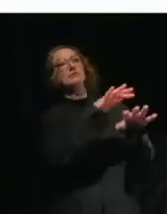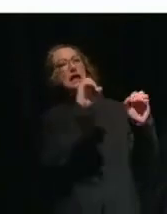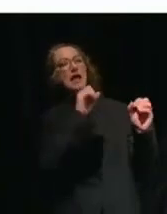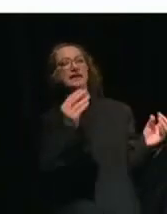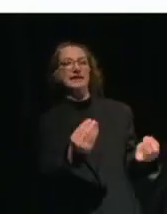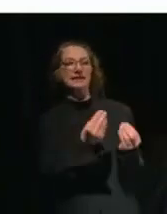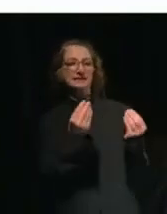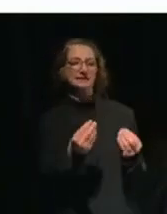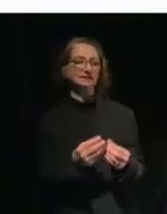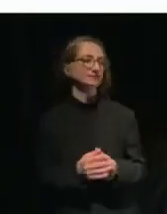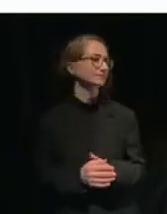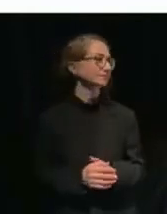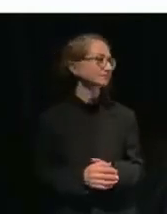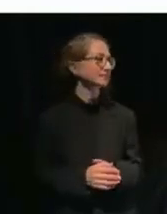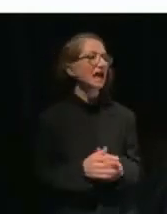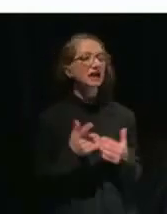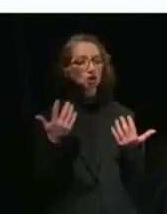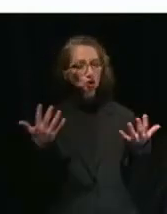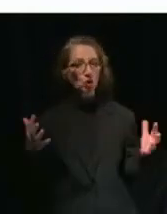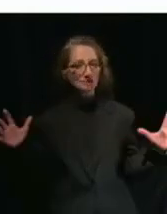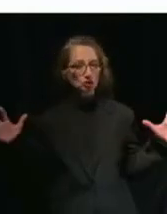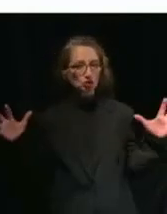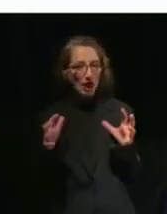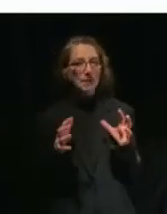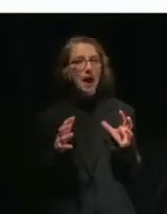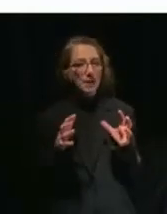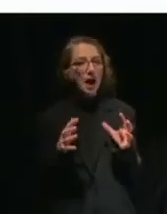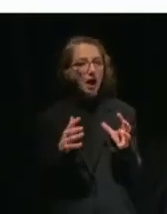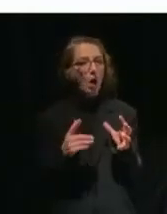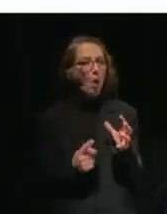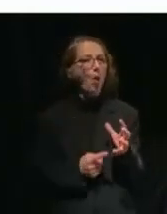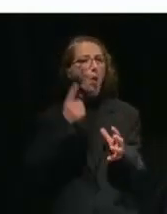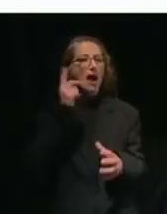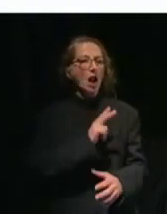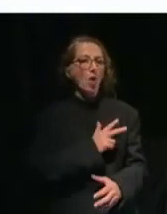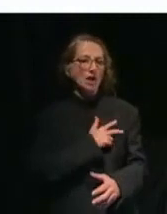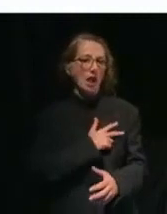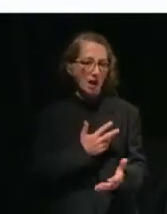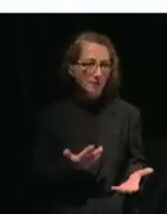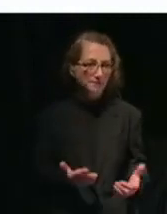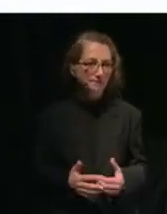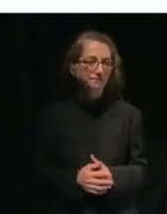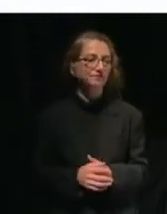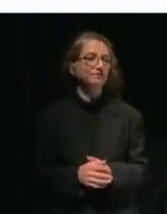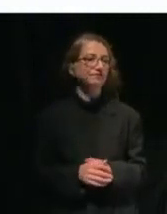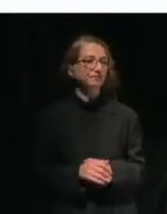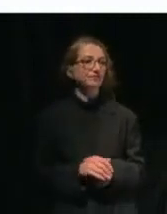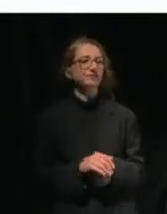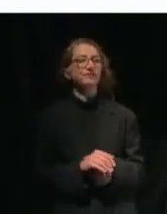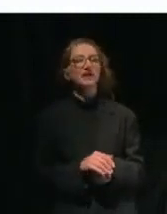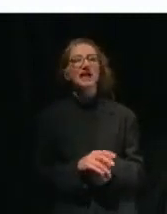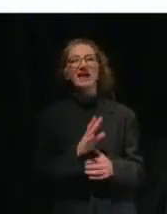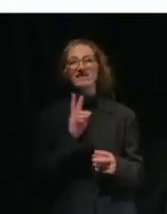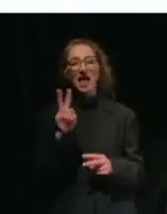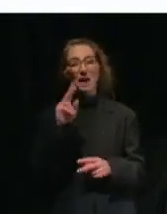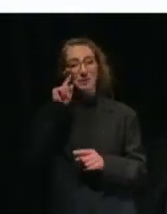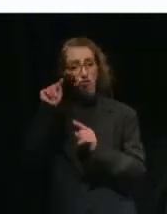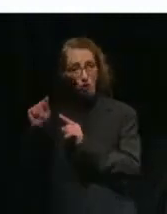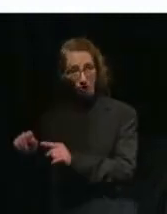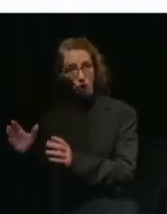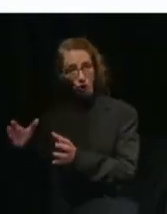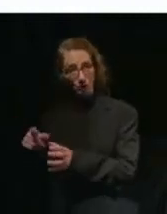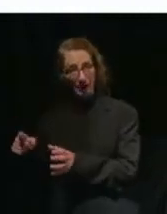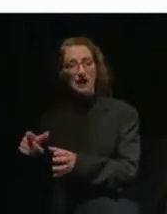with my career in a way that with my daily economic income I'm not able to take part. And as I said, there's a huge amount